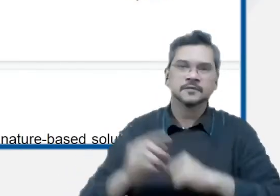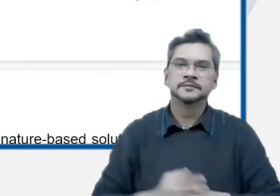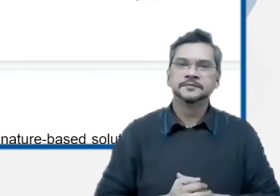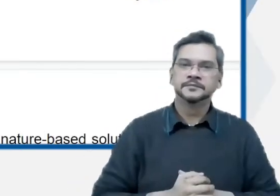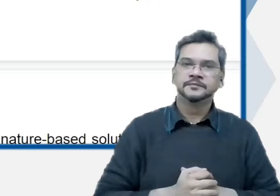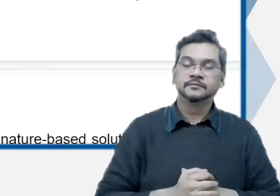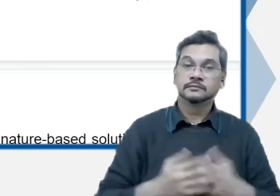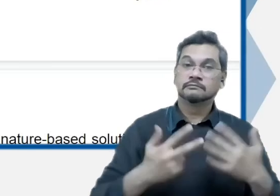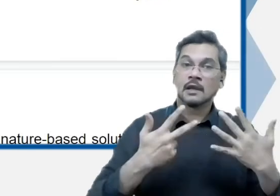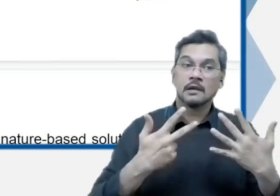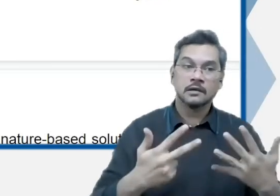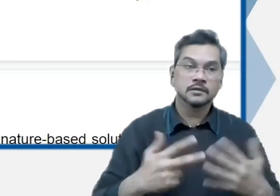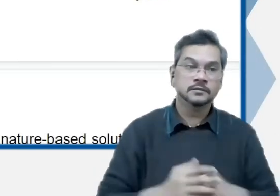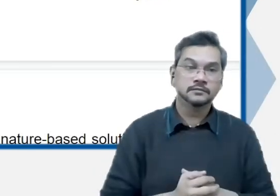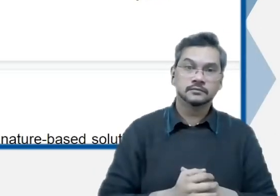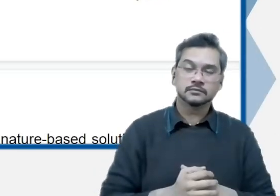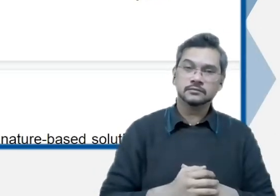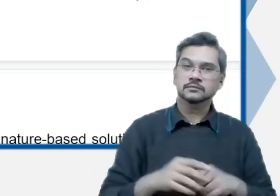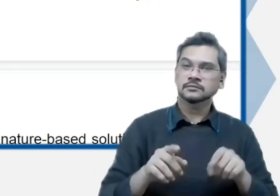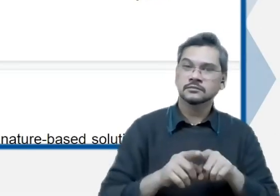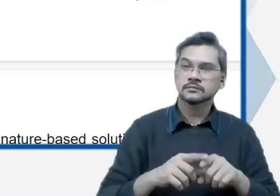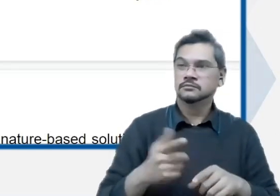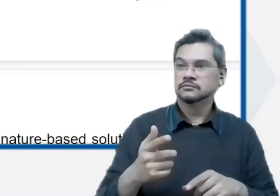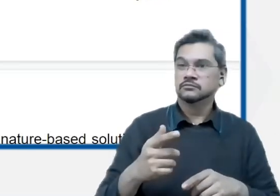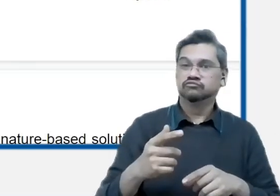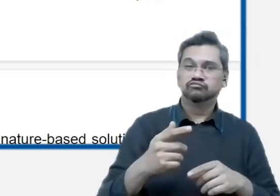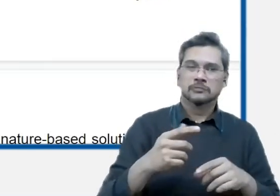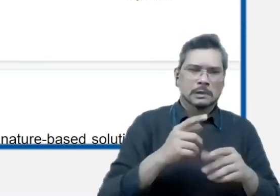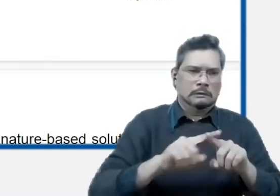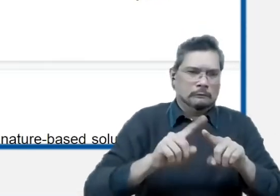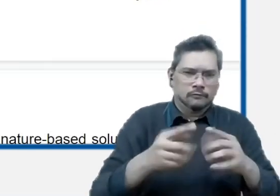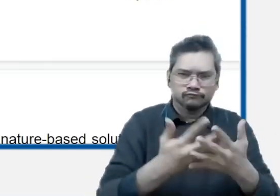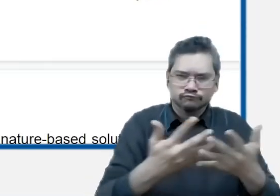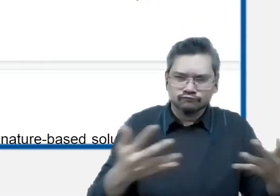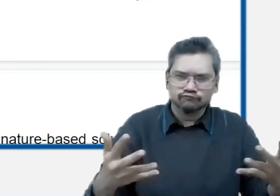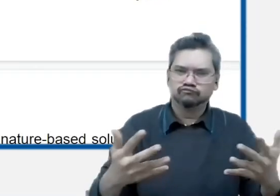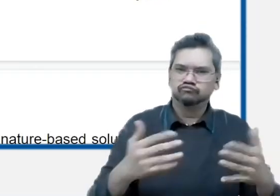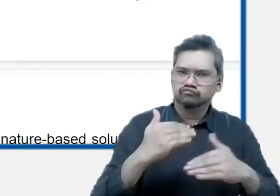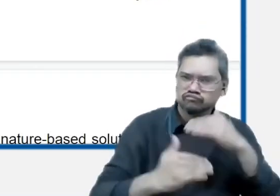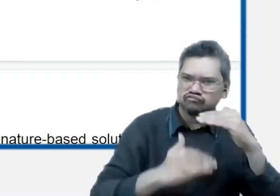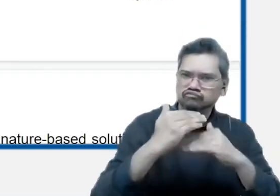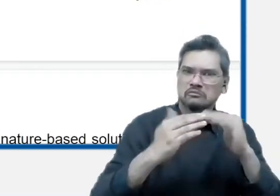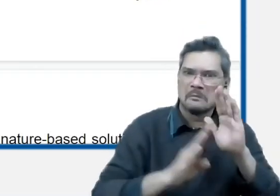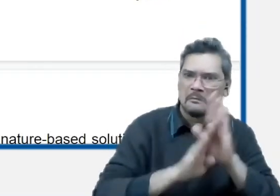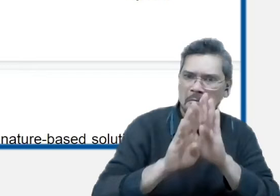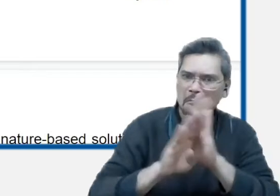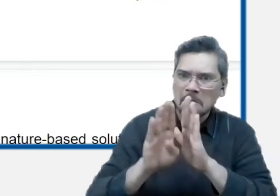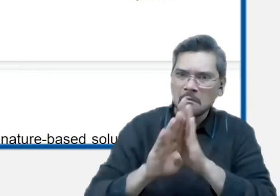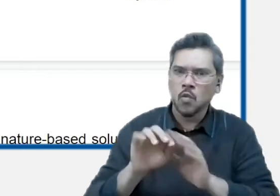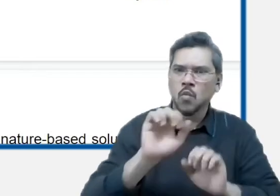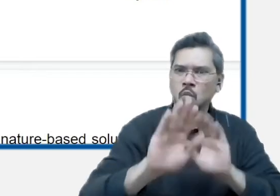and capacities to ensure provision of adequate public and private resources for disaster risk reduction,